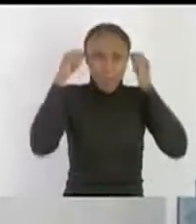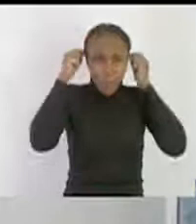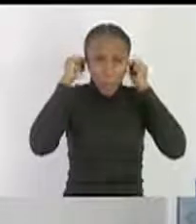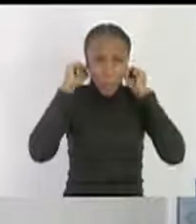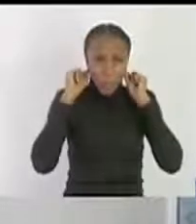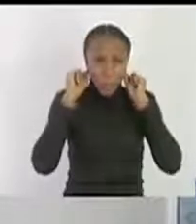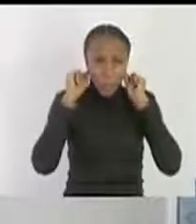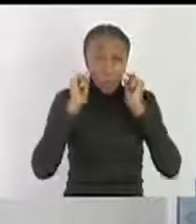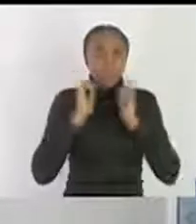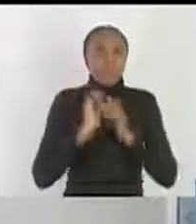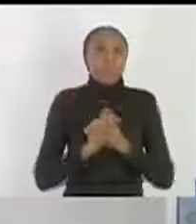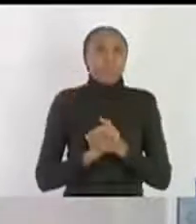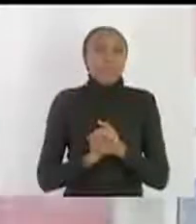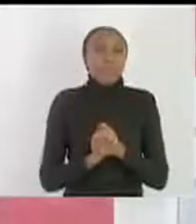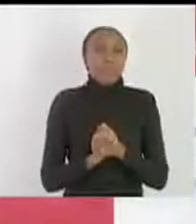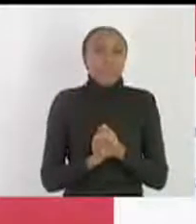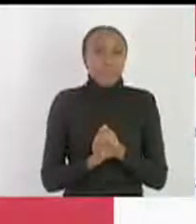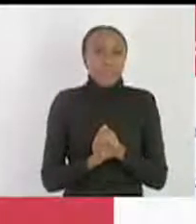mask up.